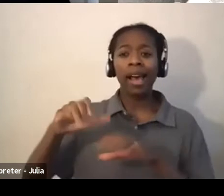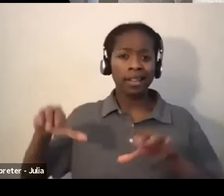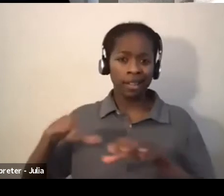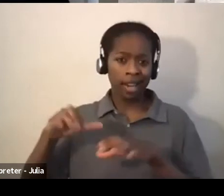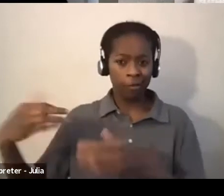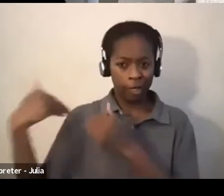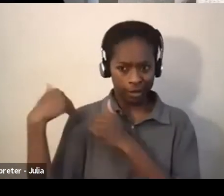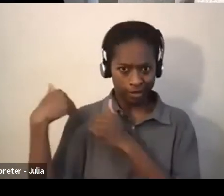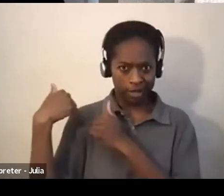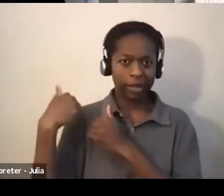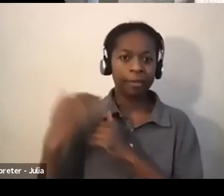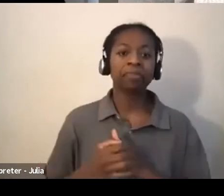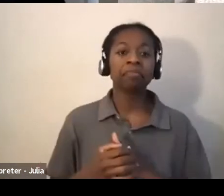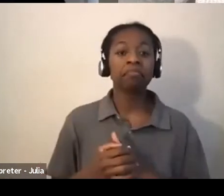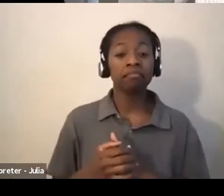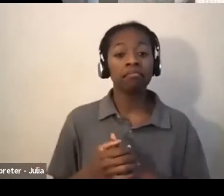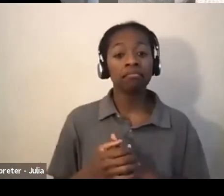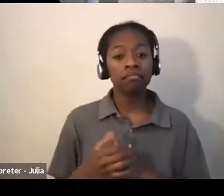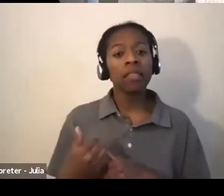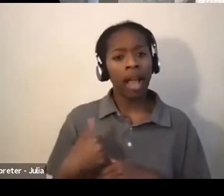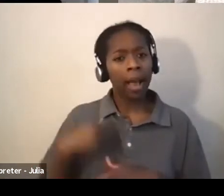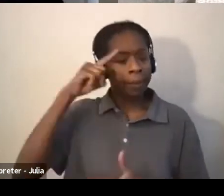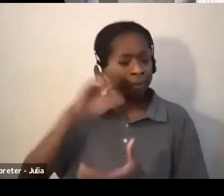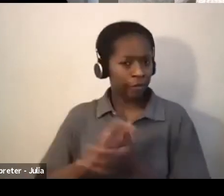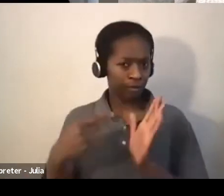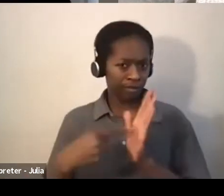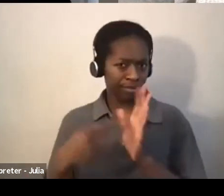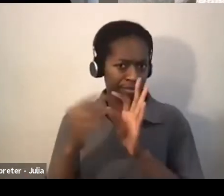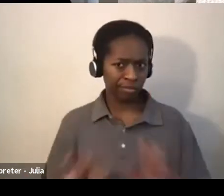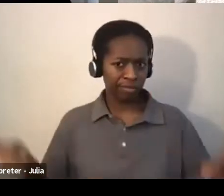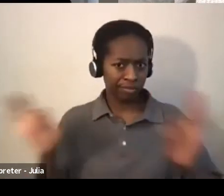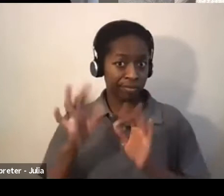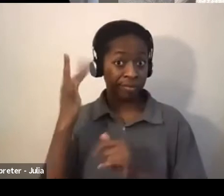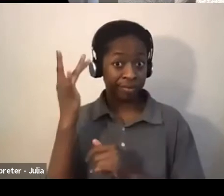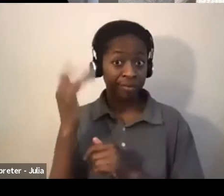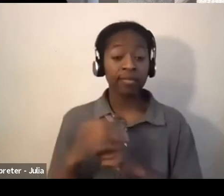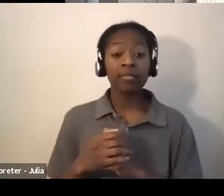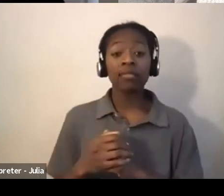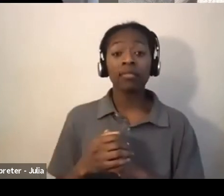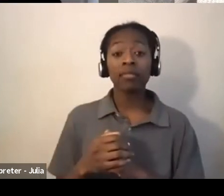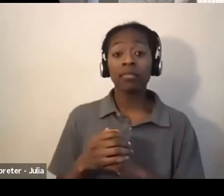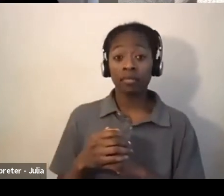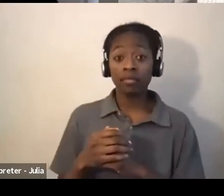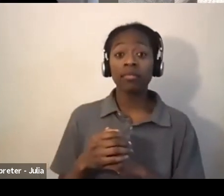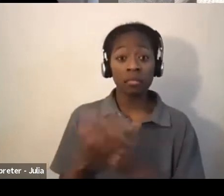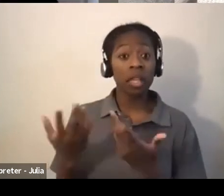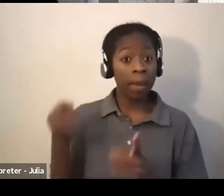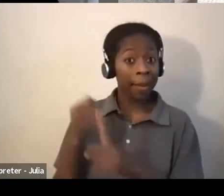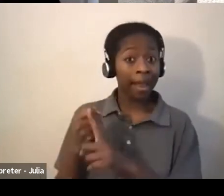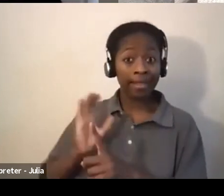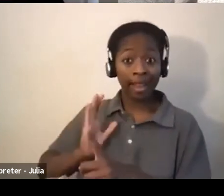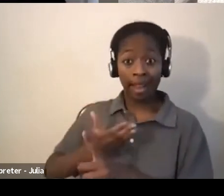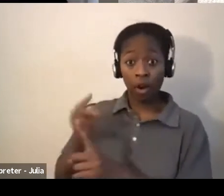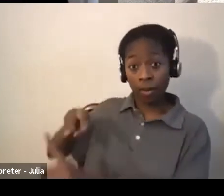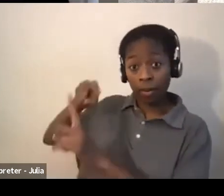emphasis on production. And I believe that representation is important because not only does it affect the way that we see others, but it